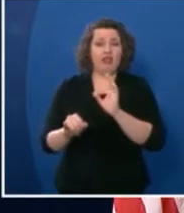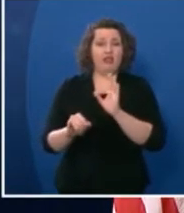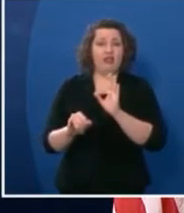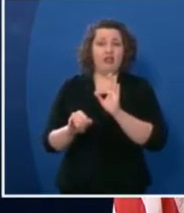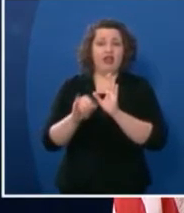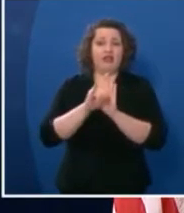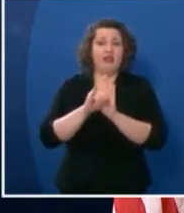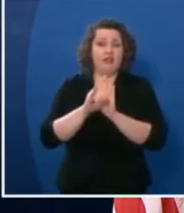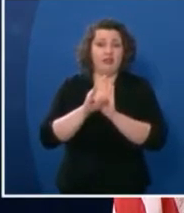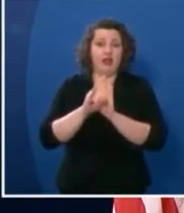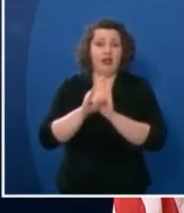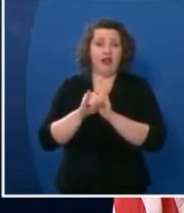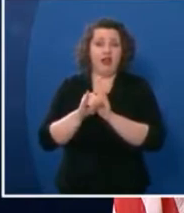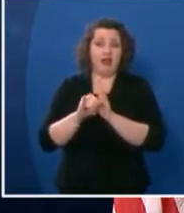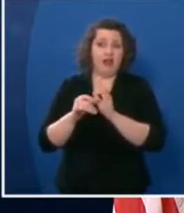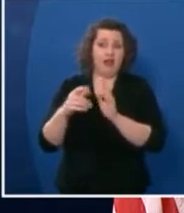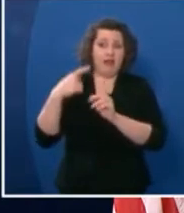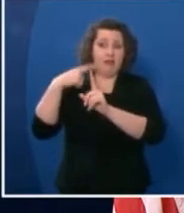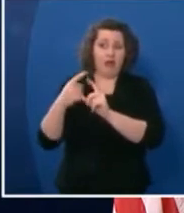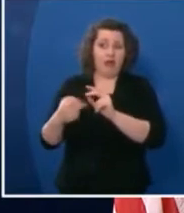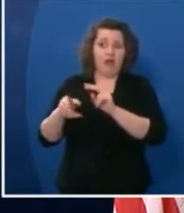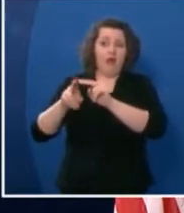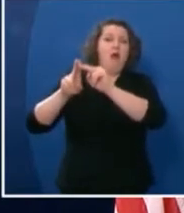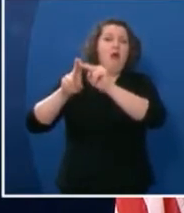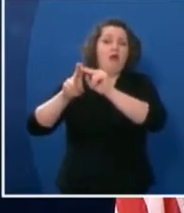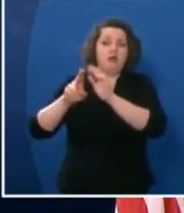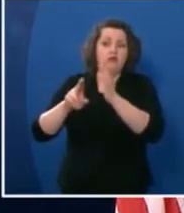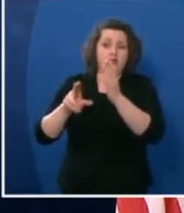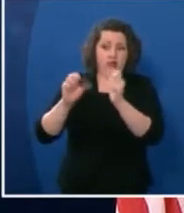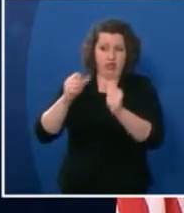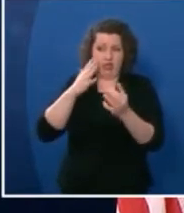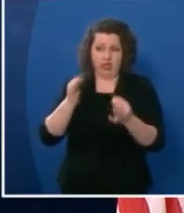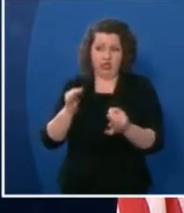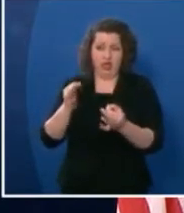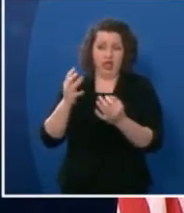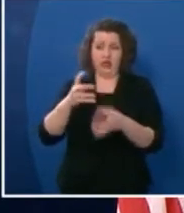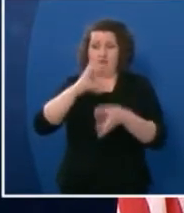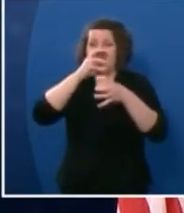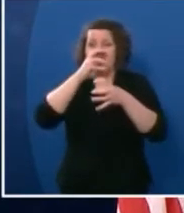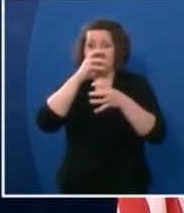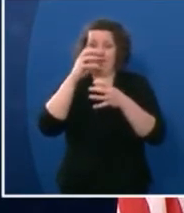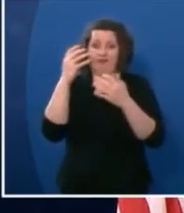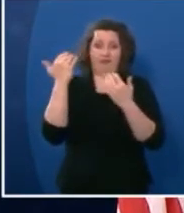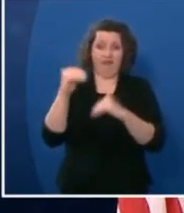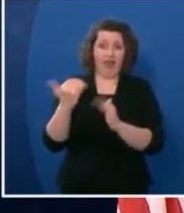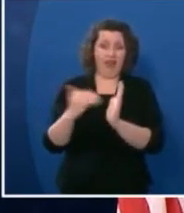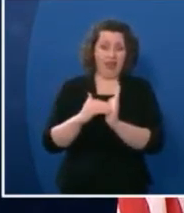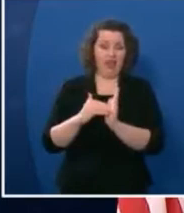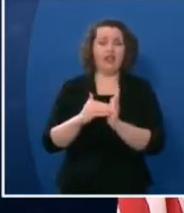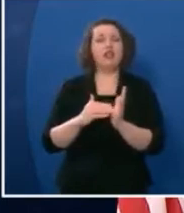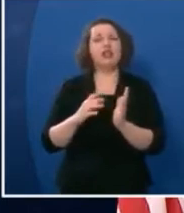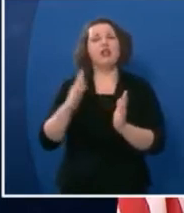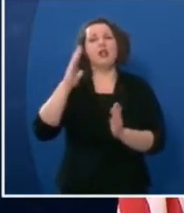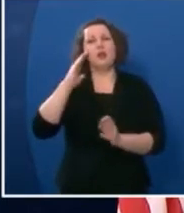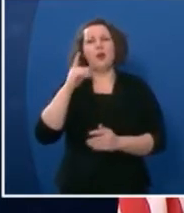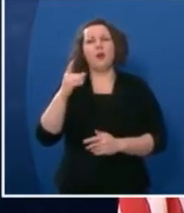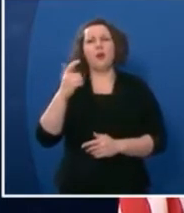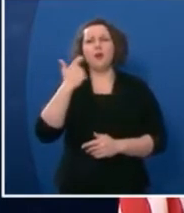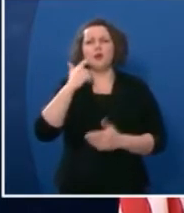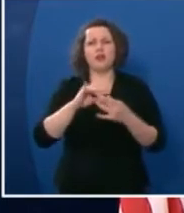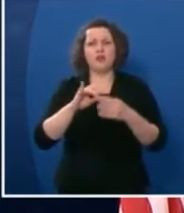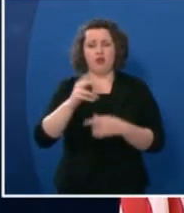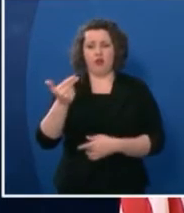are occurring to be able to make the decision to put restrictions back in place? I know you had just mentioned the